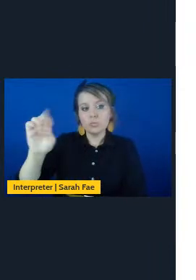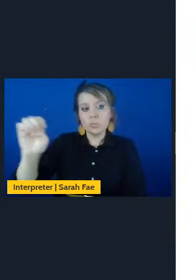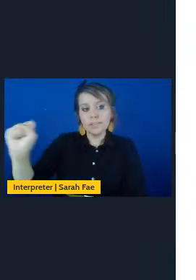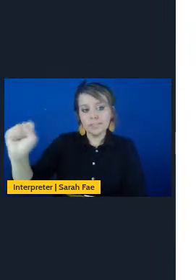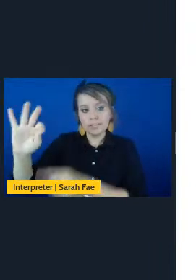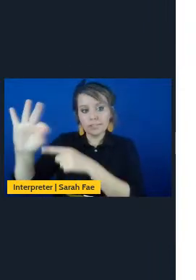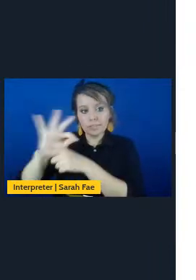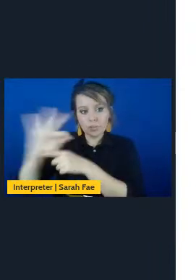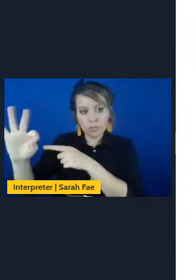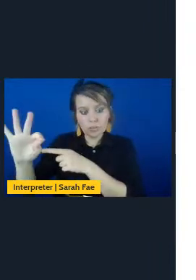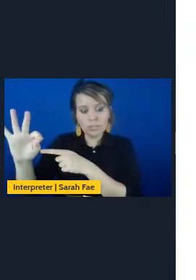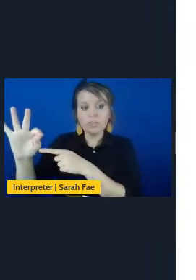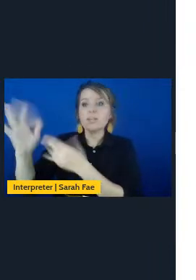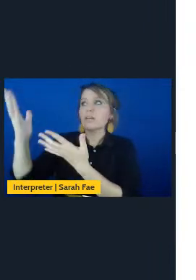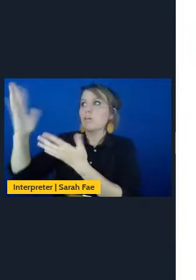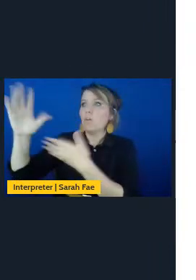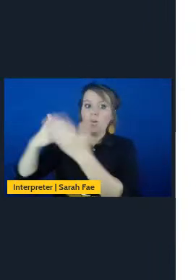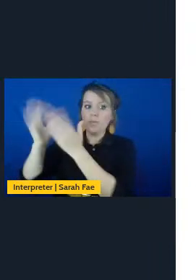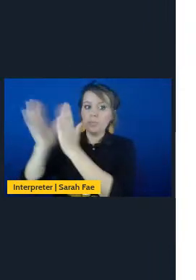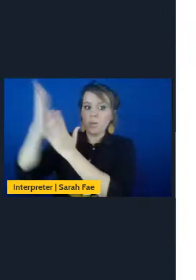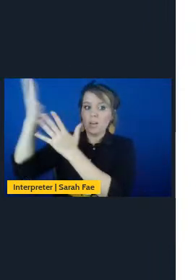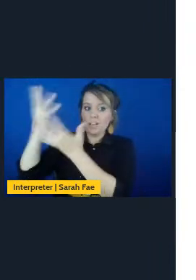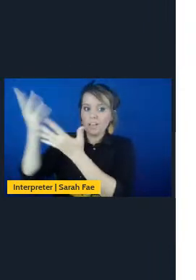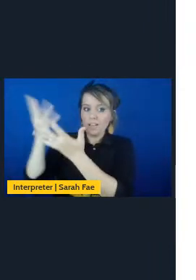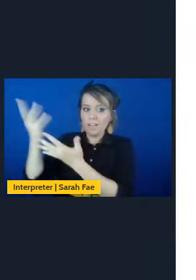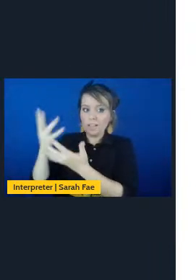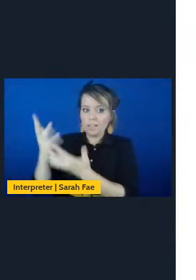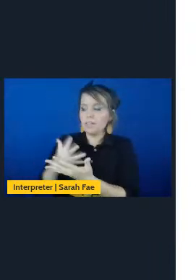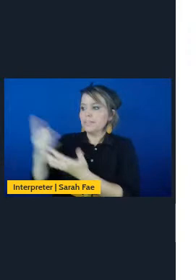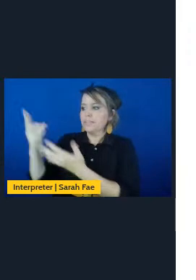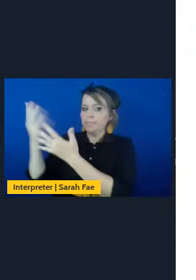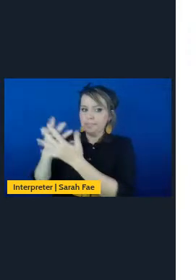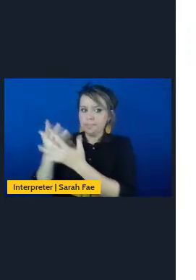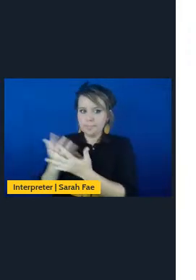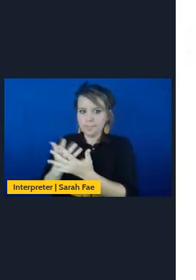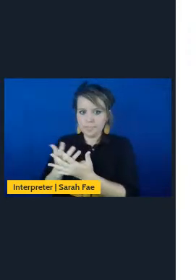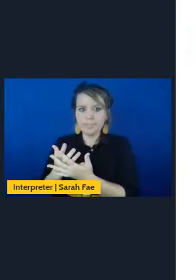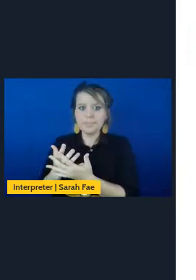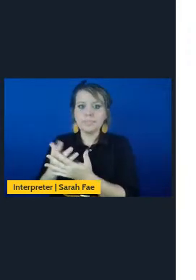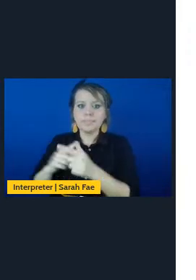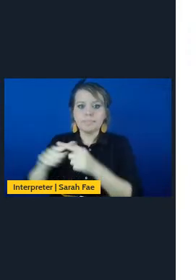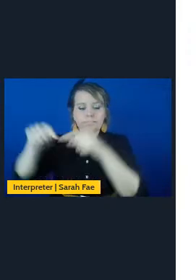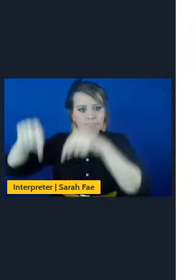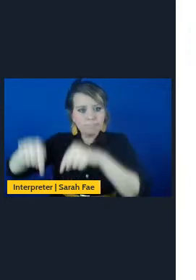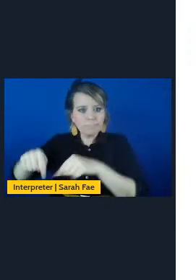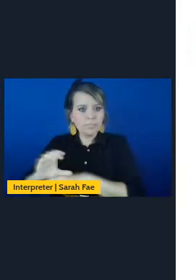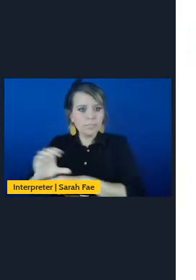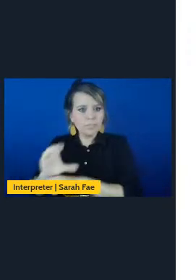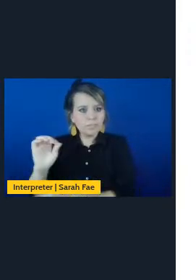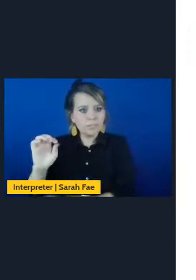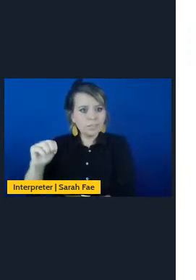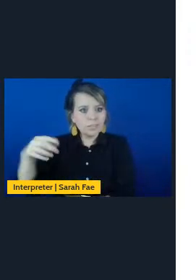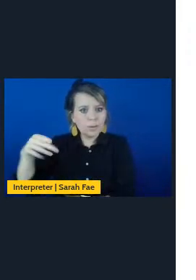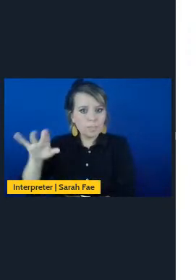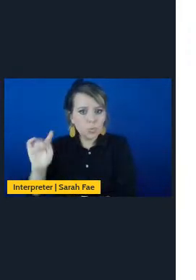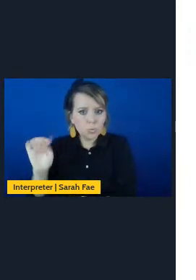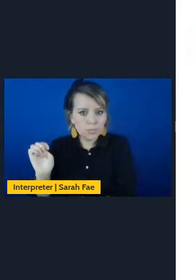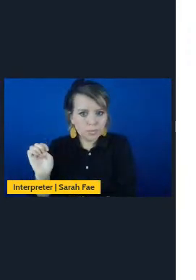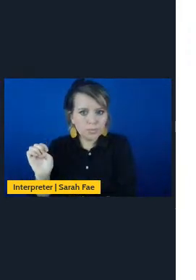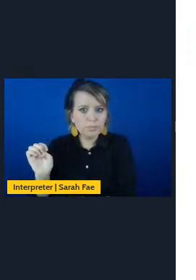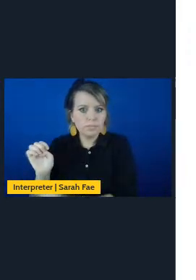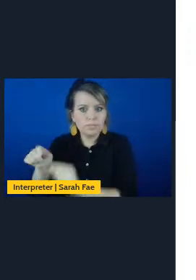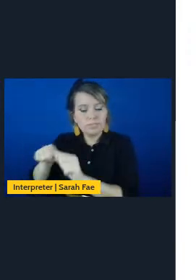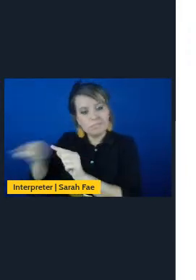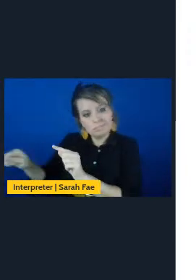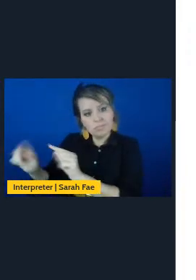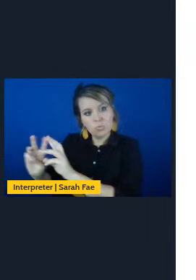the traffic and then pass it on to some compute, which in turn involves my web application. The web application uses some